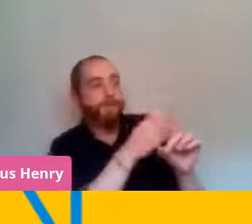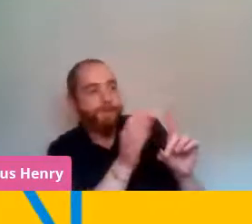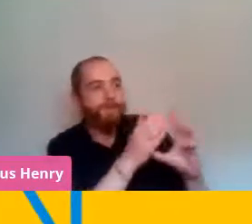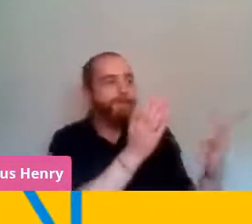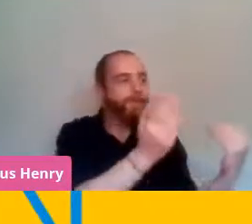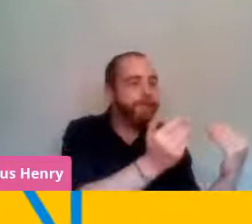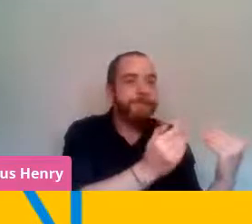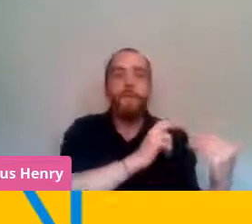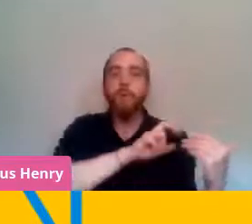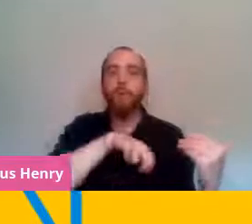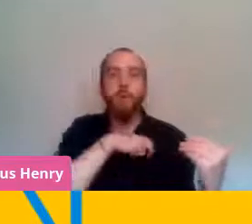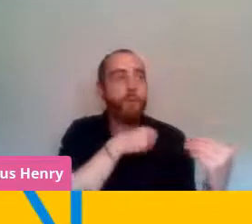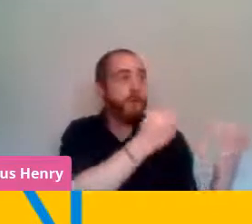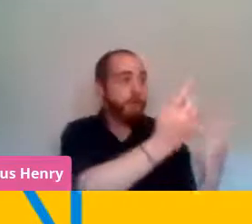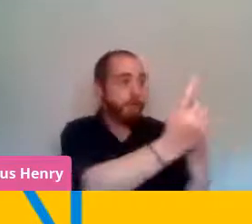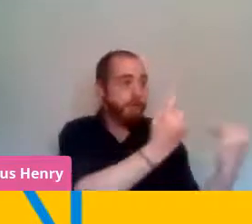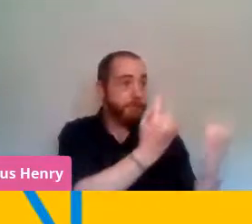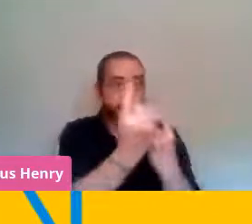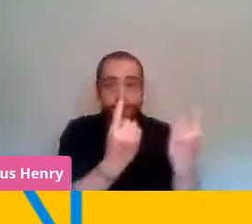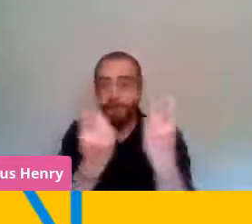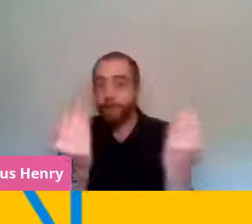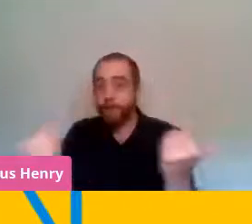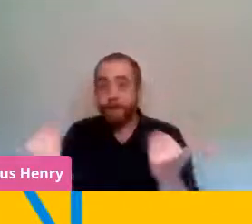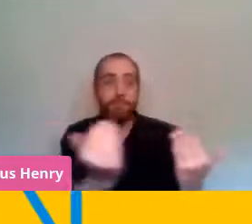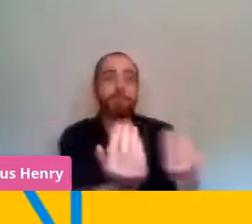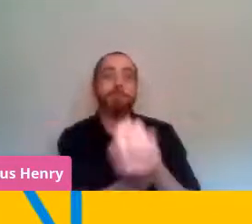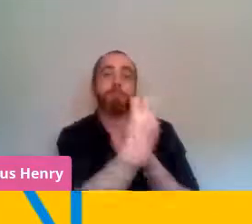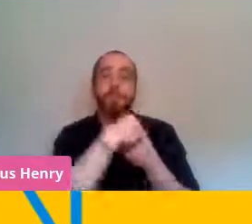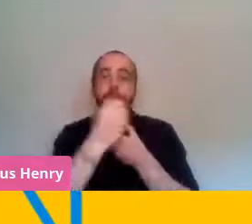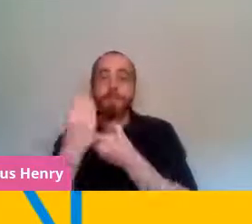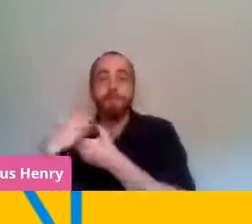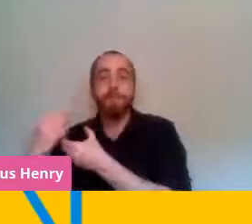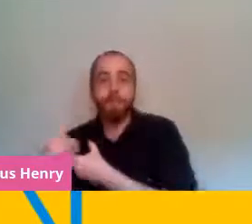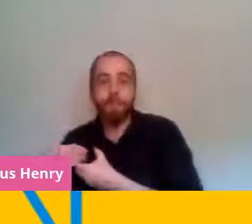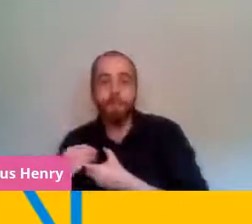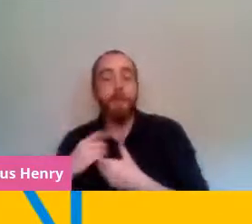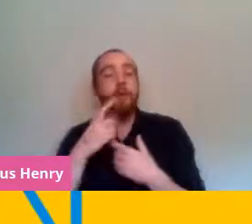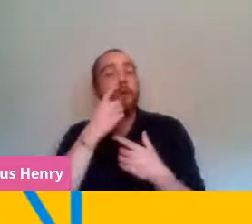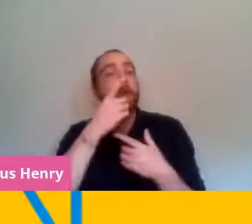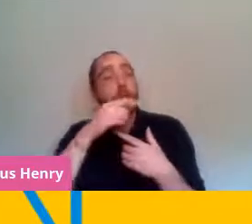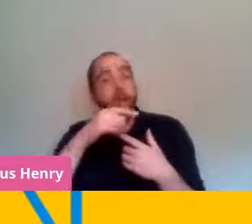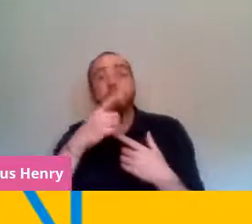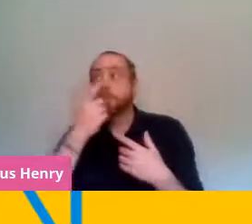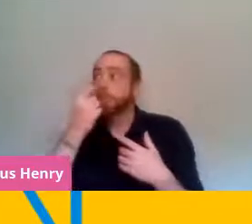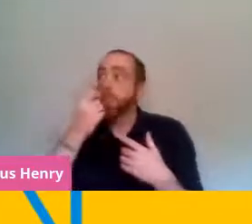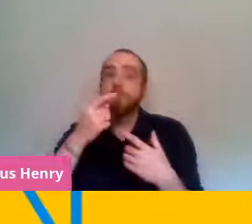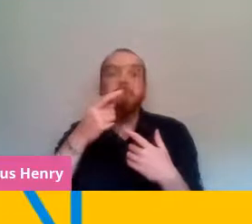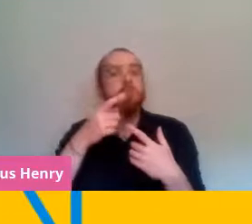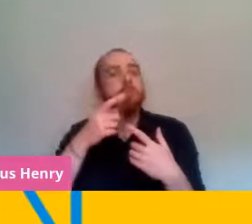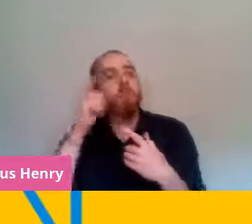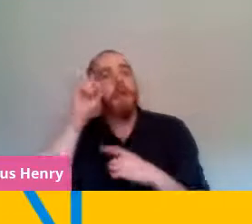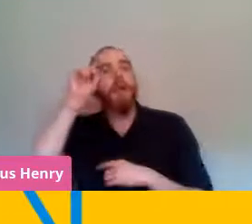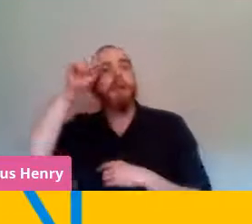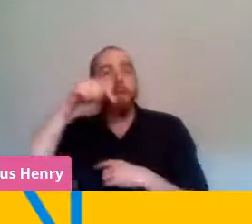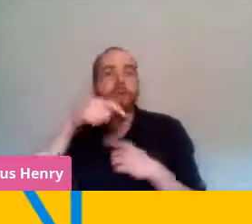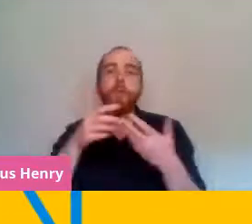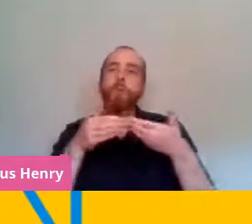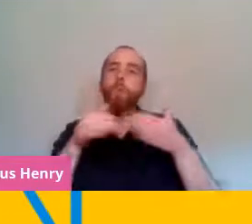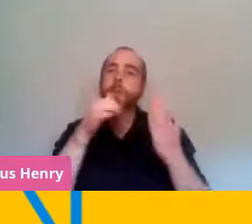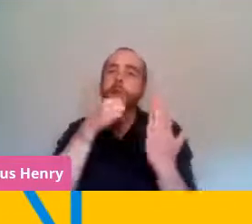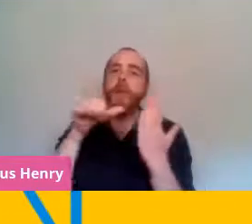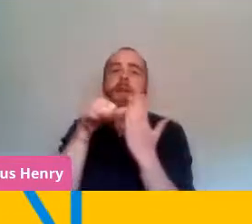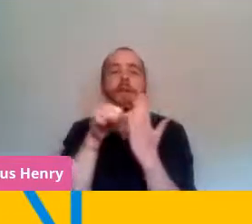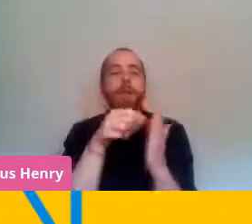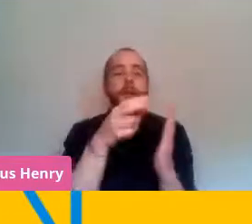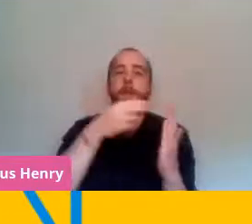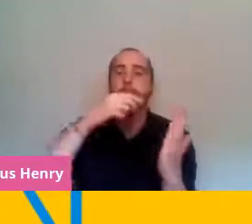One way we found that's very helpful is to start putting forward open letters or petitions so you can get people's names, in your departments who might not be in the